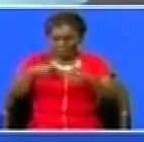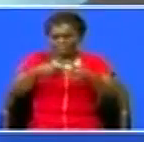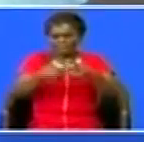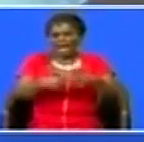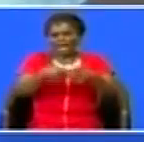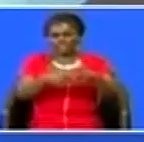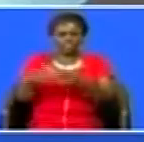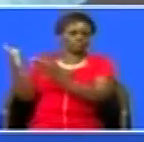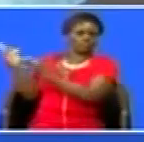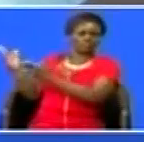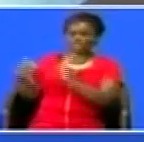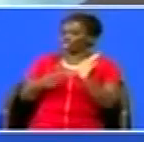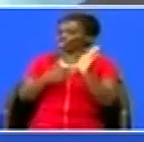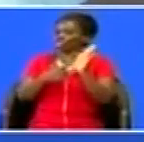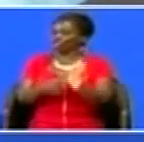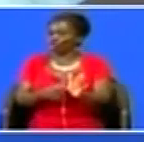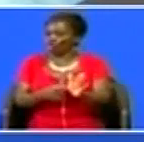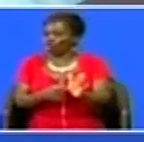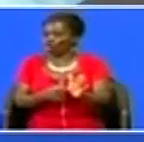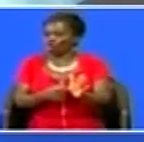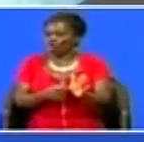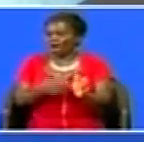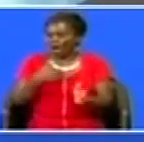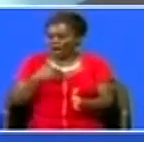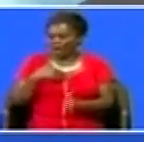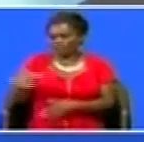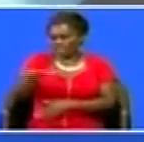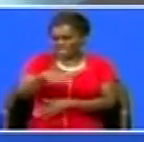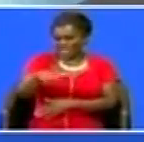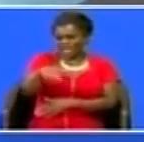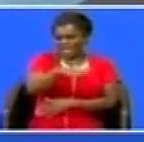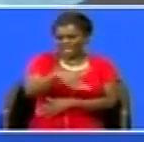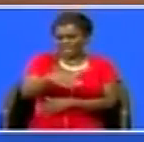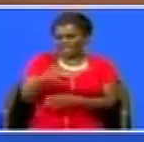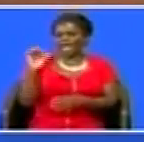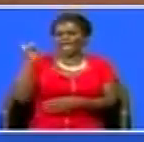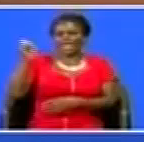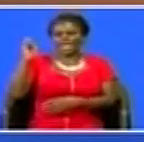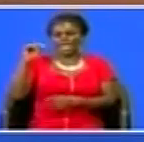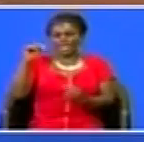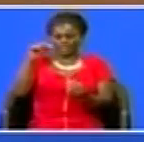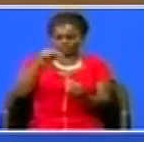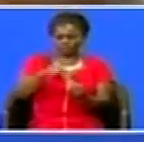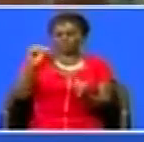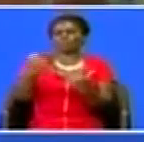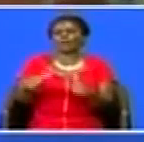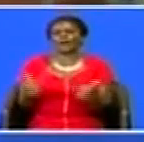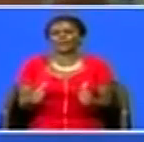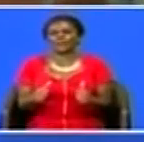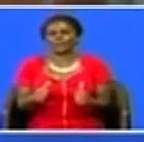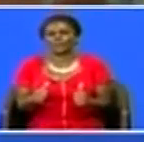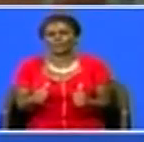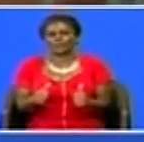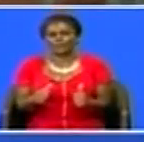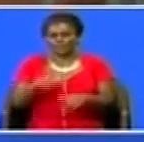helps one to monitor the dark spots that contain the oocytes or the unfertilized eggs from the superior breeds. Assuming we take